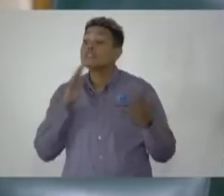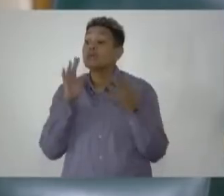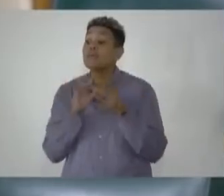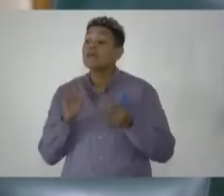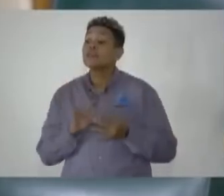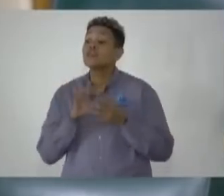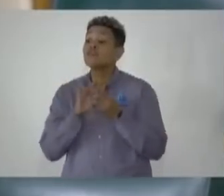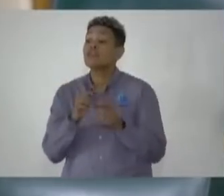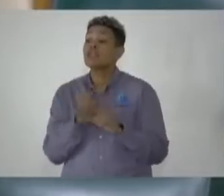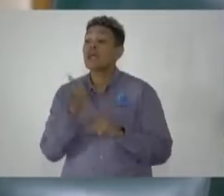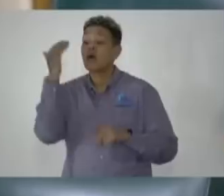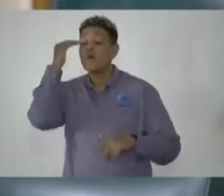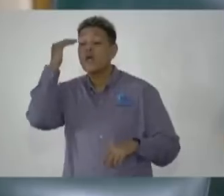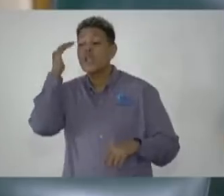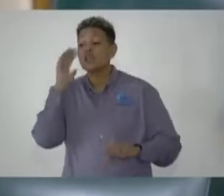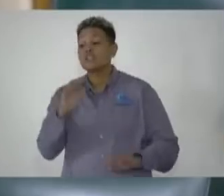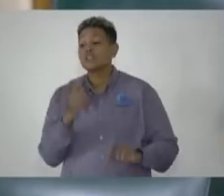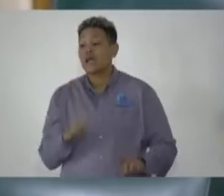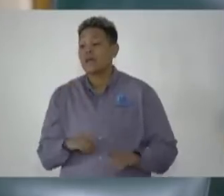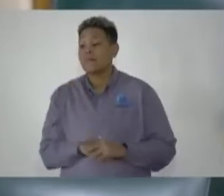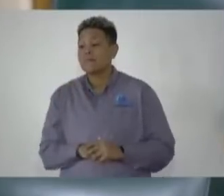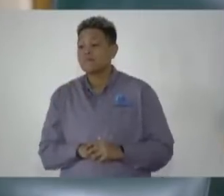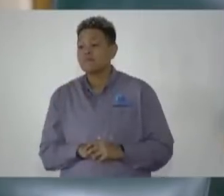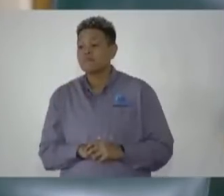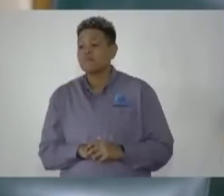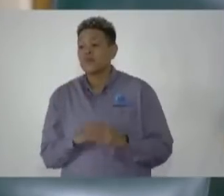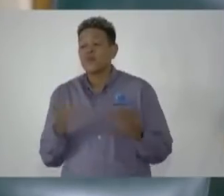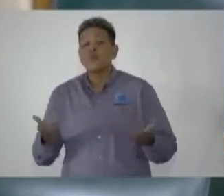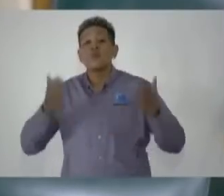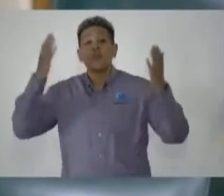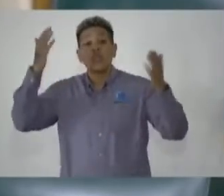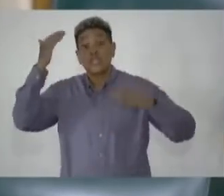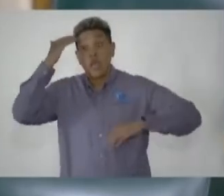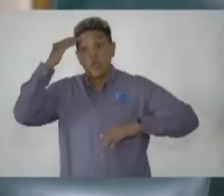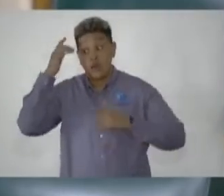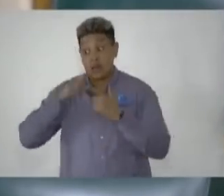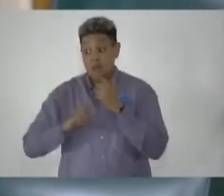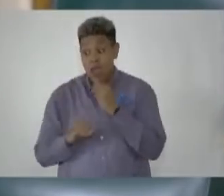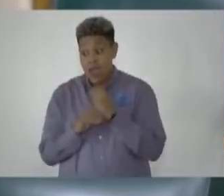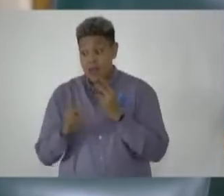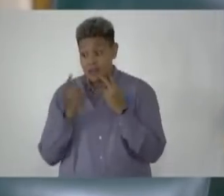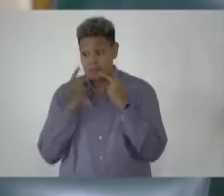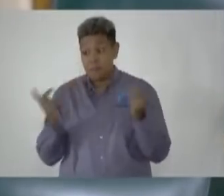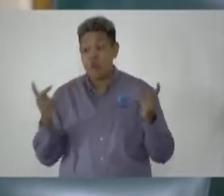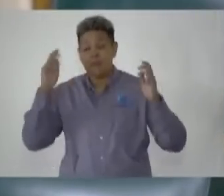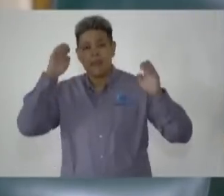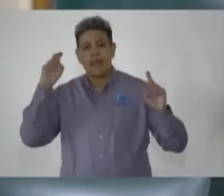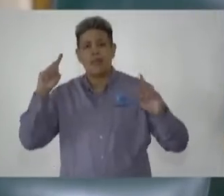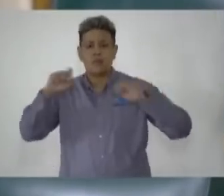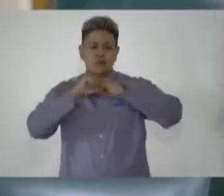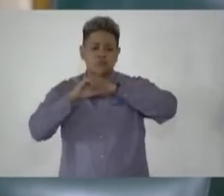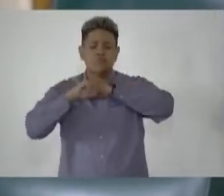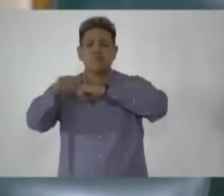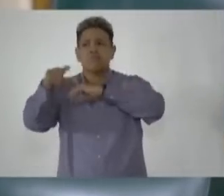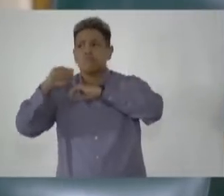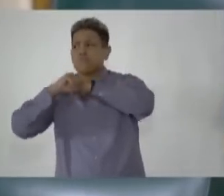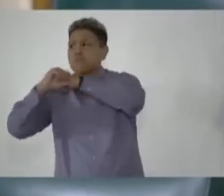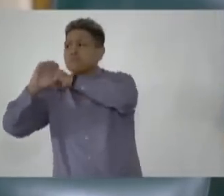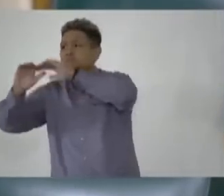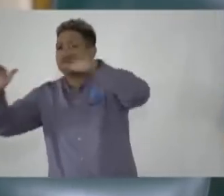about raising awareness. Raising awareness and the public education